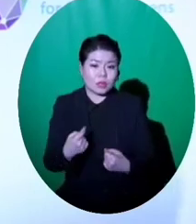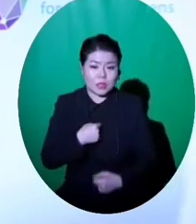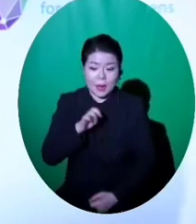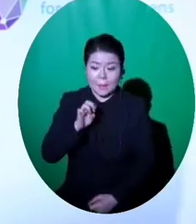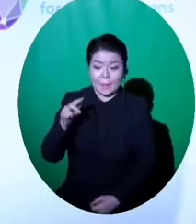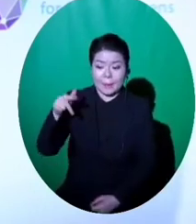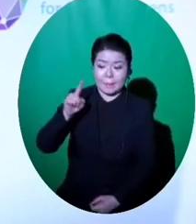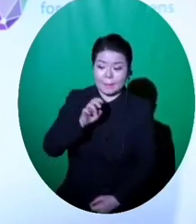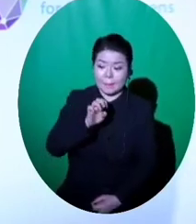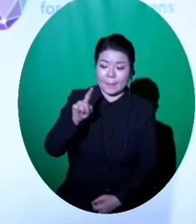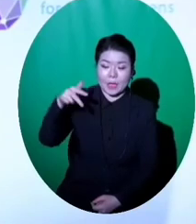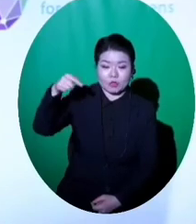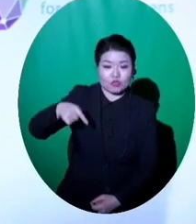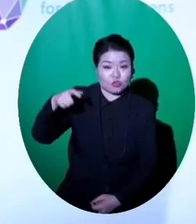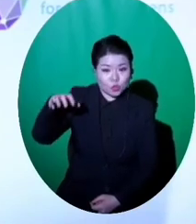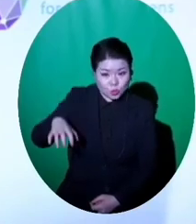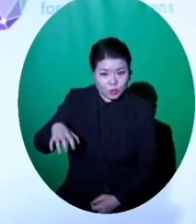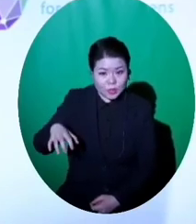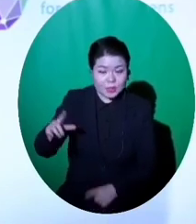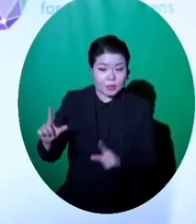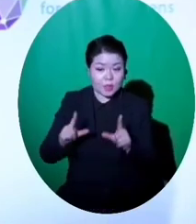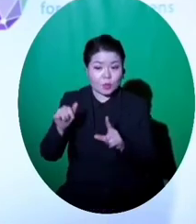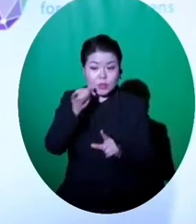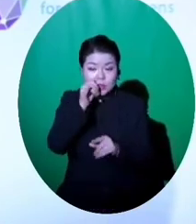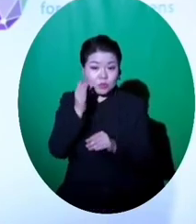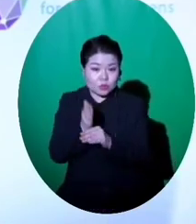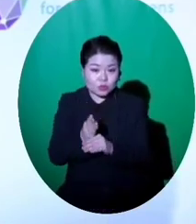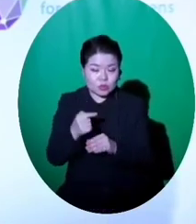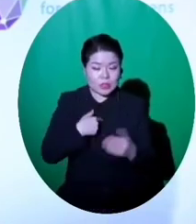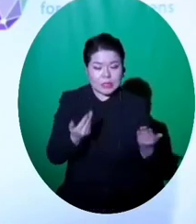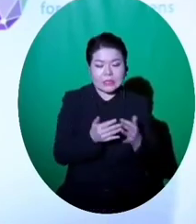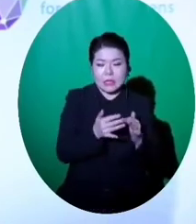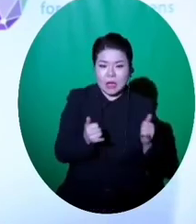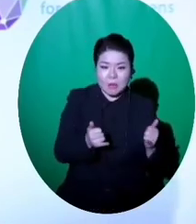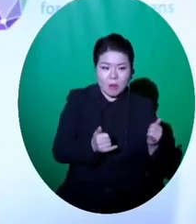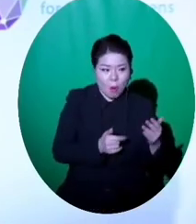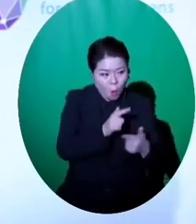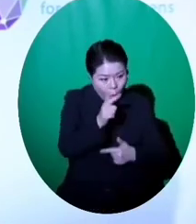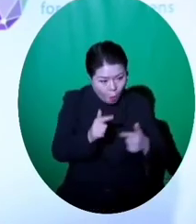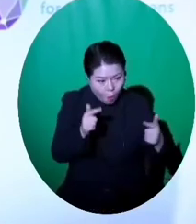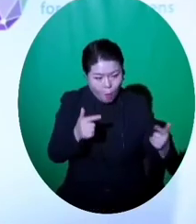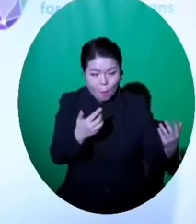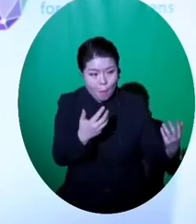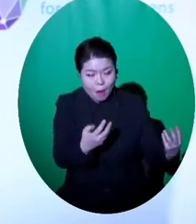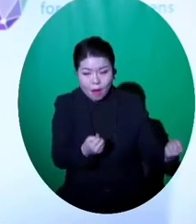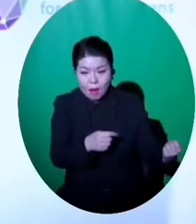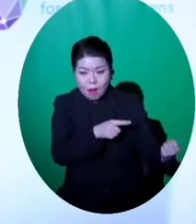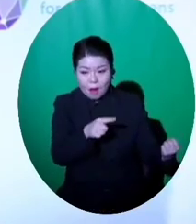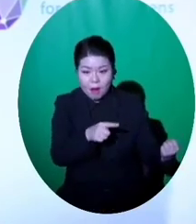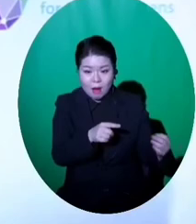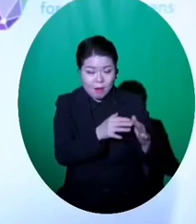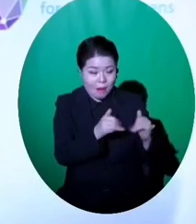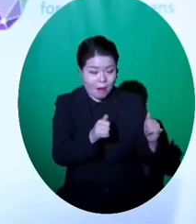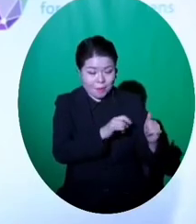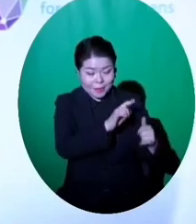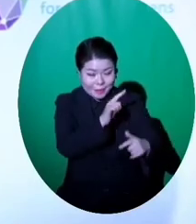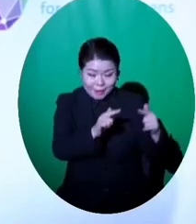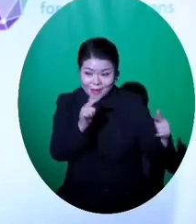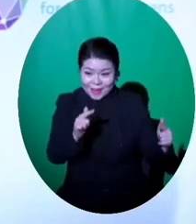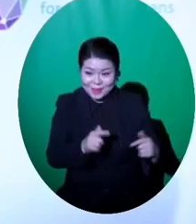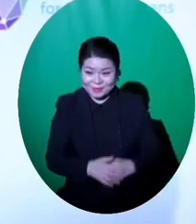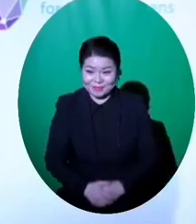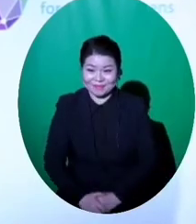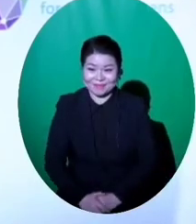of their ethnicity. And I think the kind of struggle that they face as a migrant worker in Korea are really severe, but